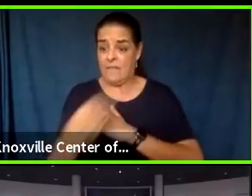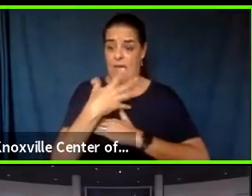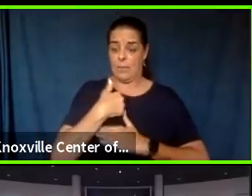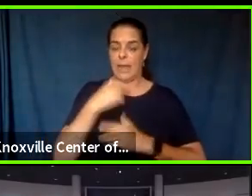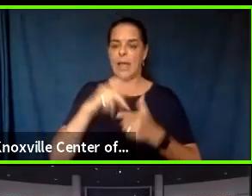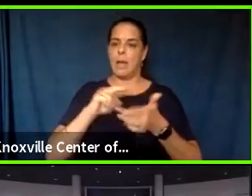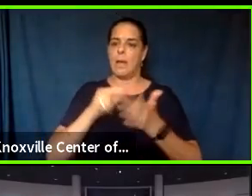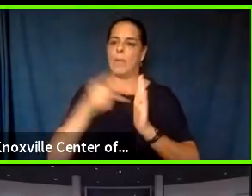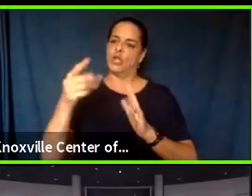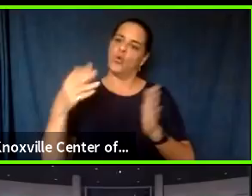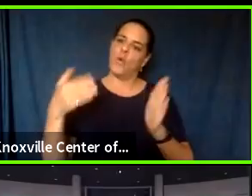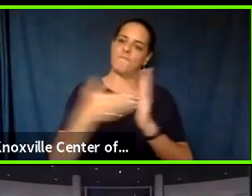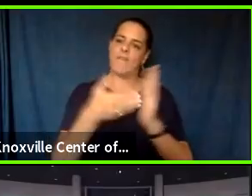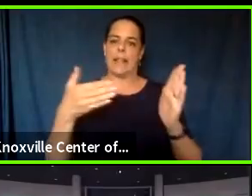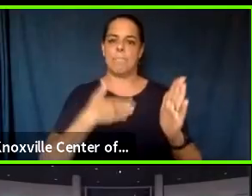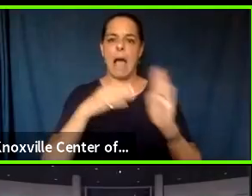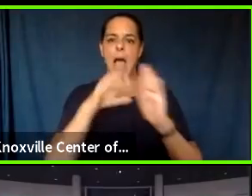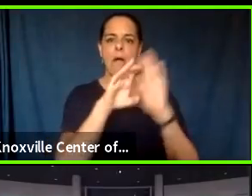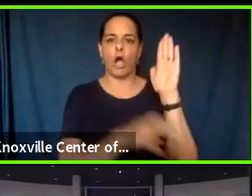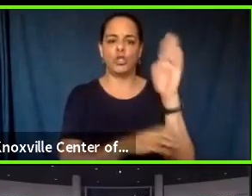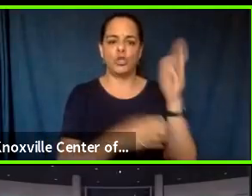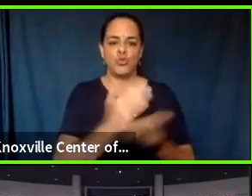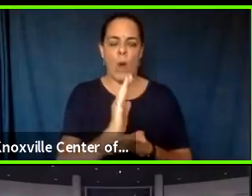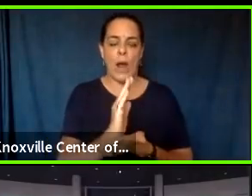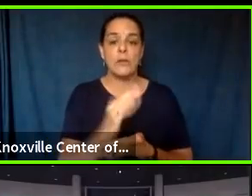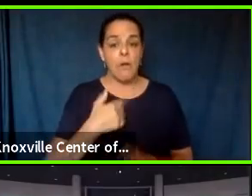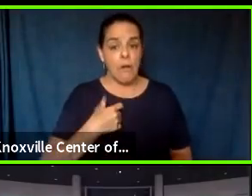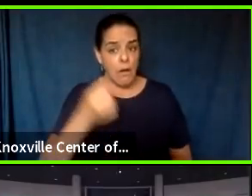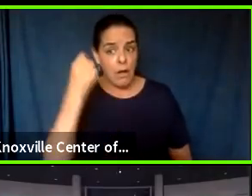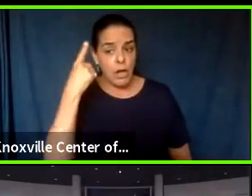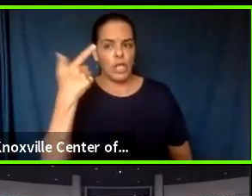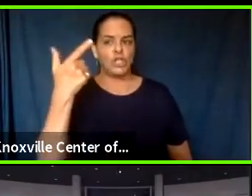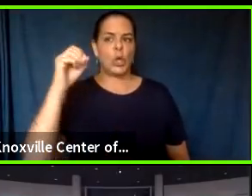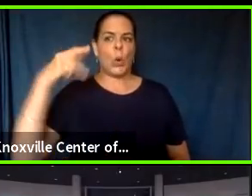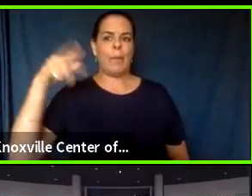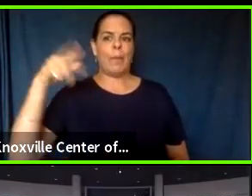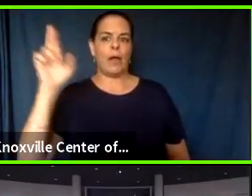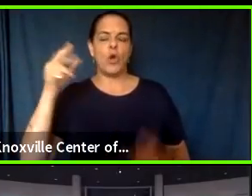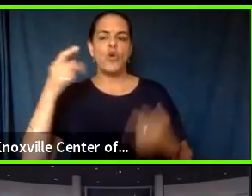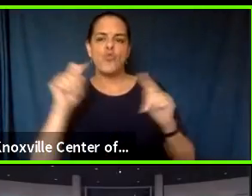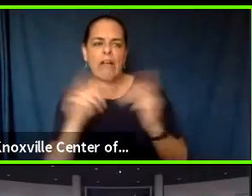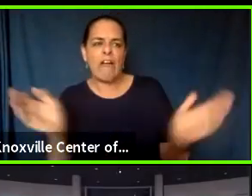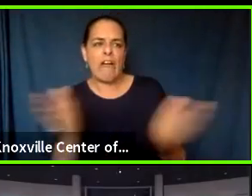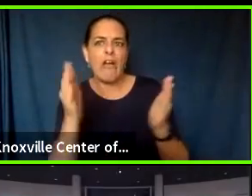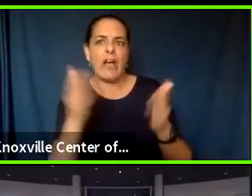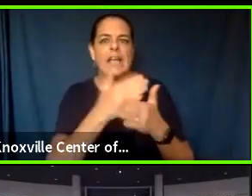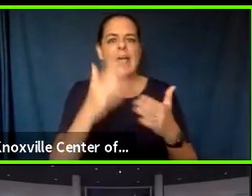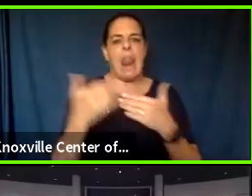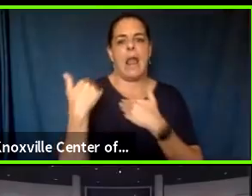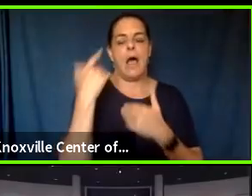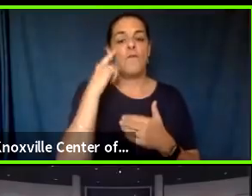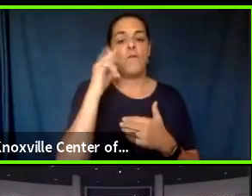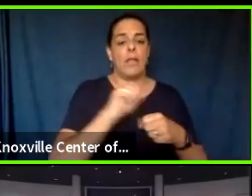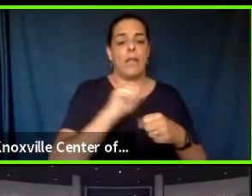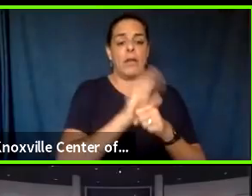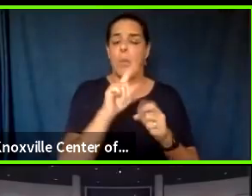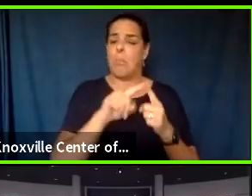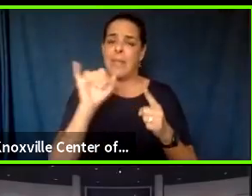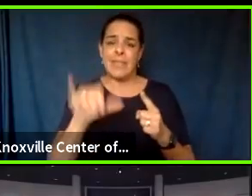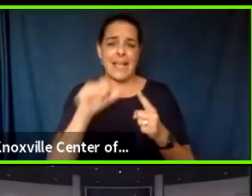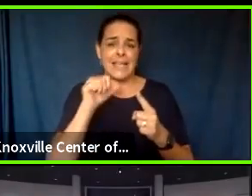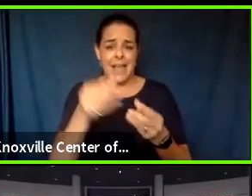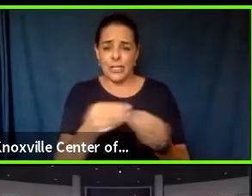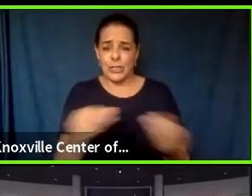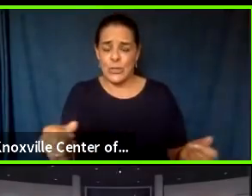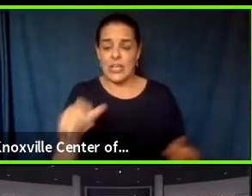just violated my constitutional rights. I understand that the GOP is pushing the end liability to companies for coronavirus, but that isn't the solution.